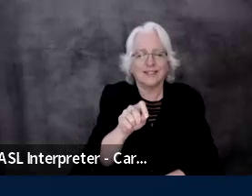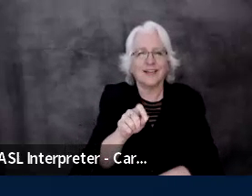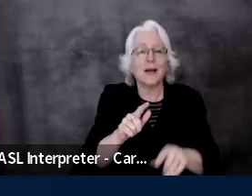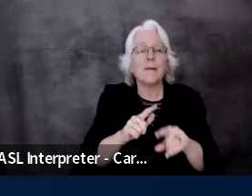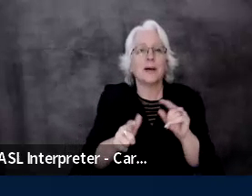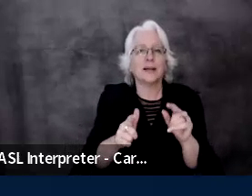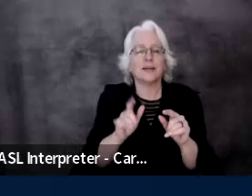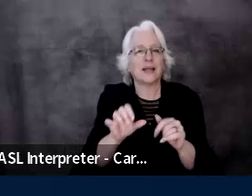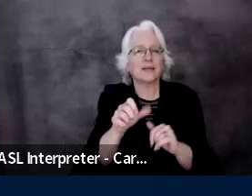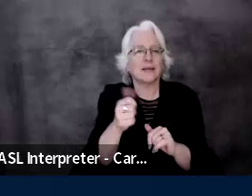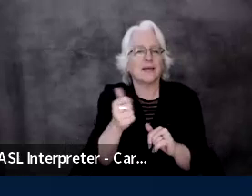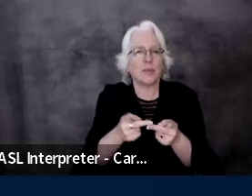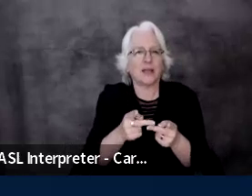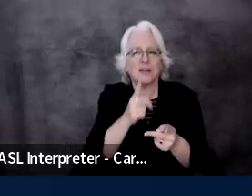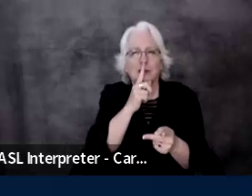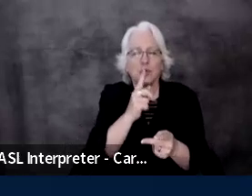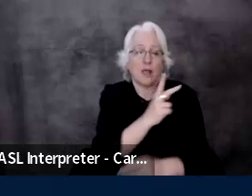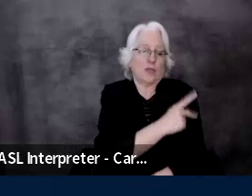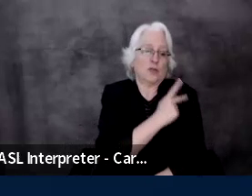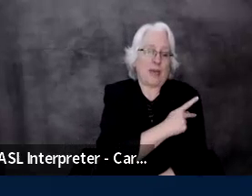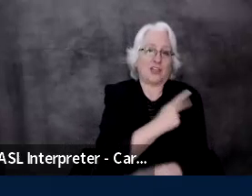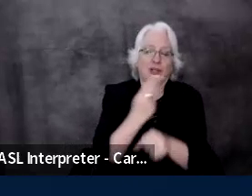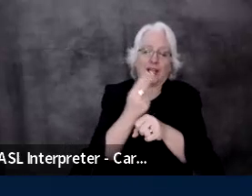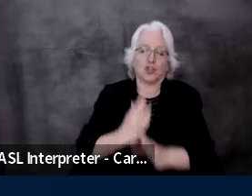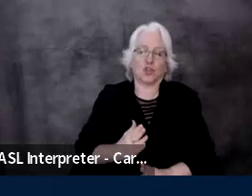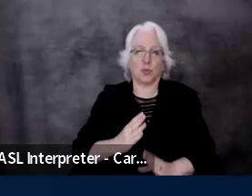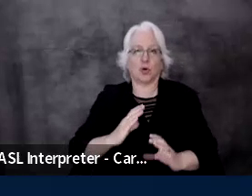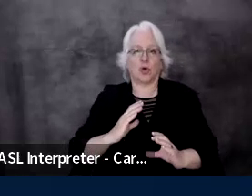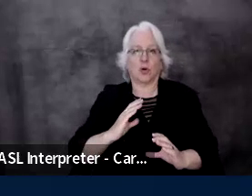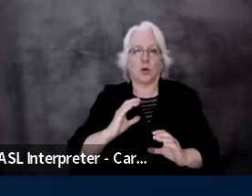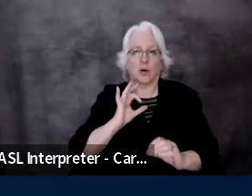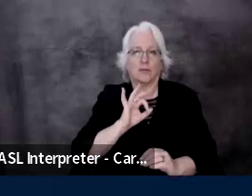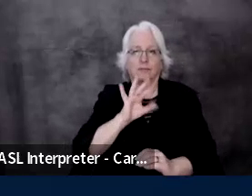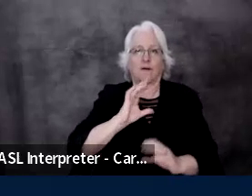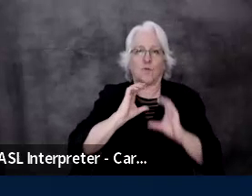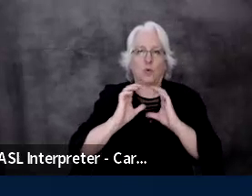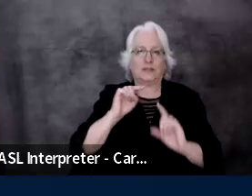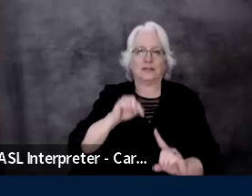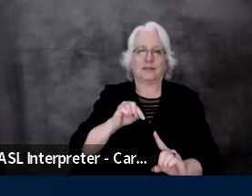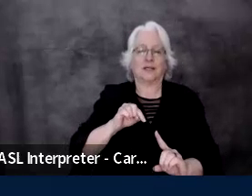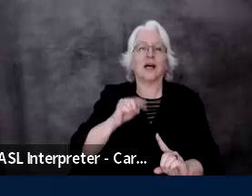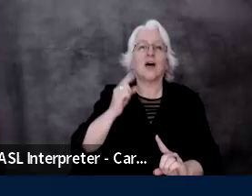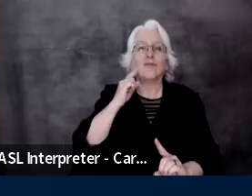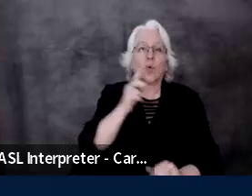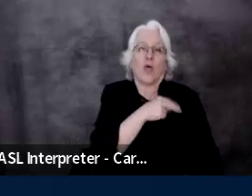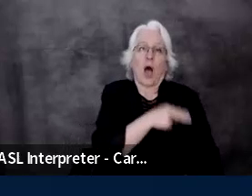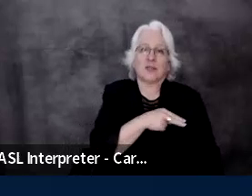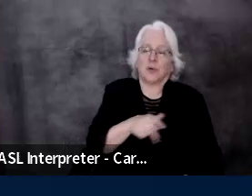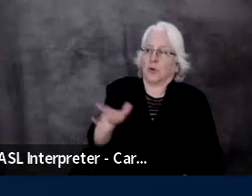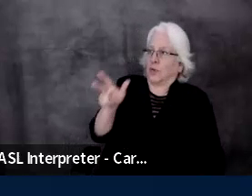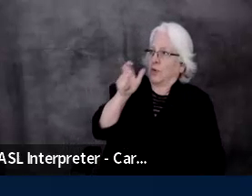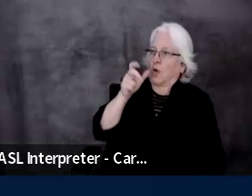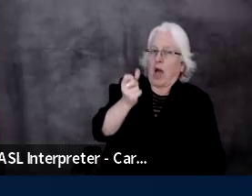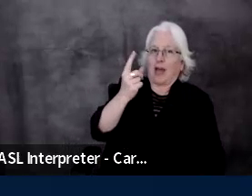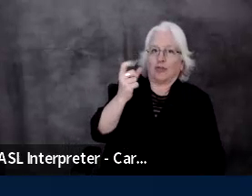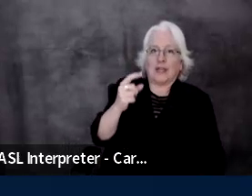there's patient consumer voices on those dialogues. So hospitals understand what this community